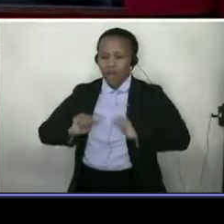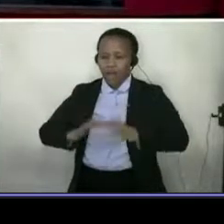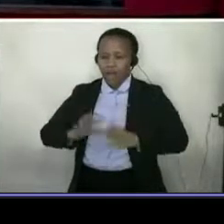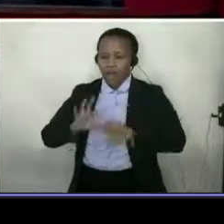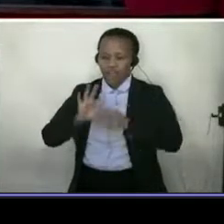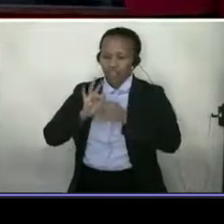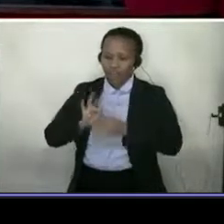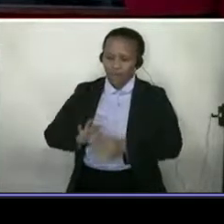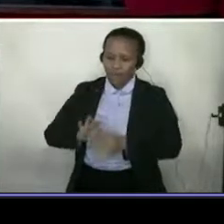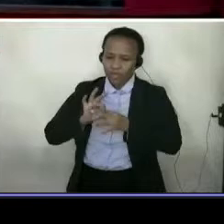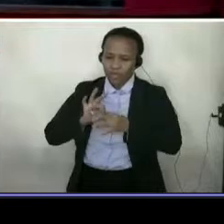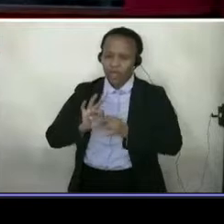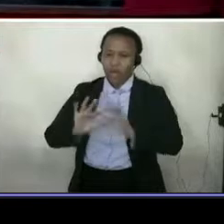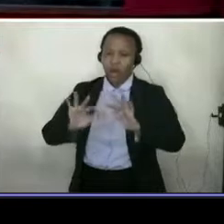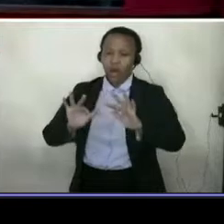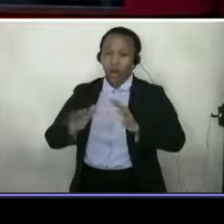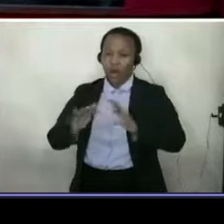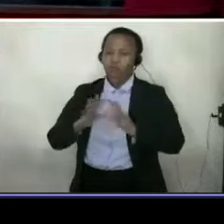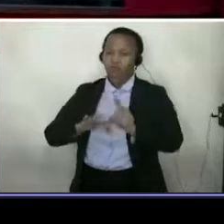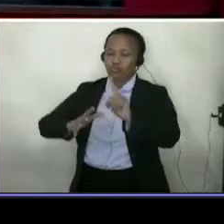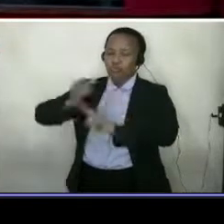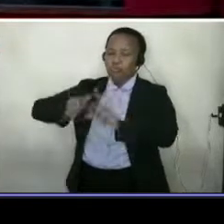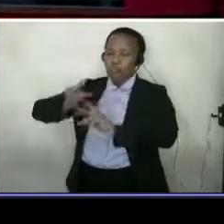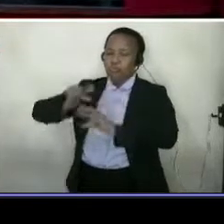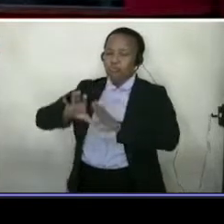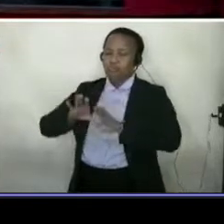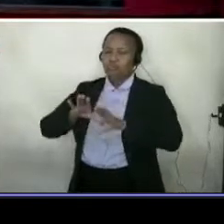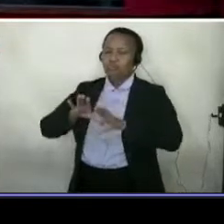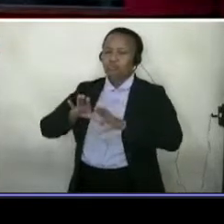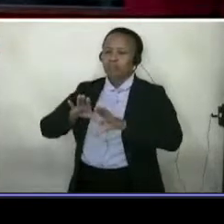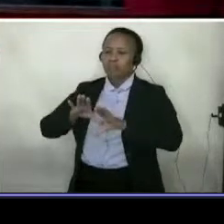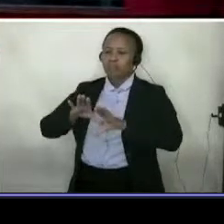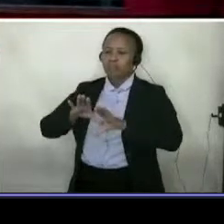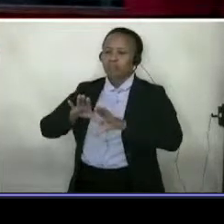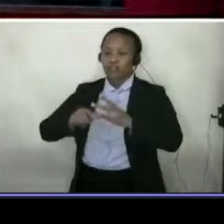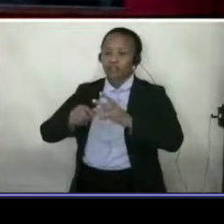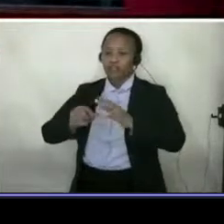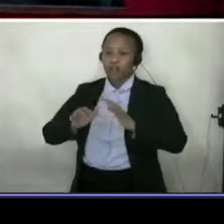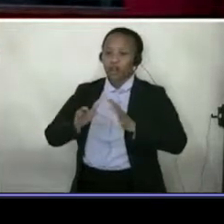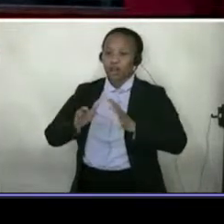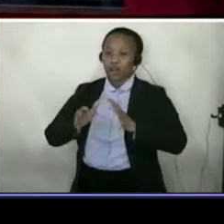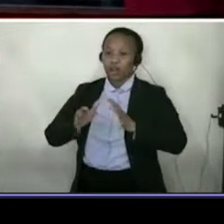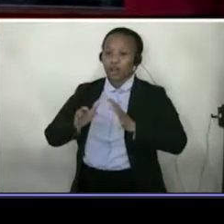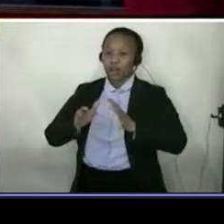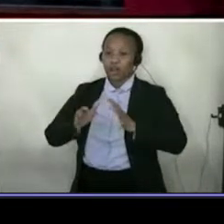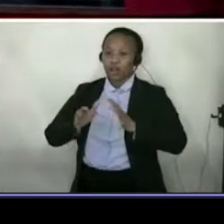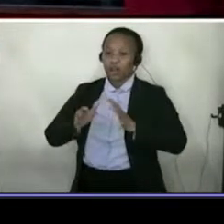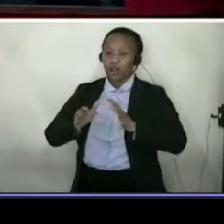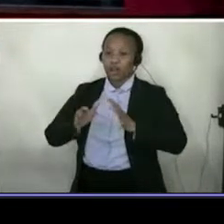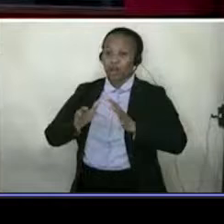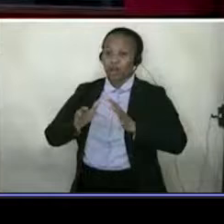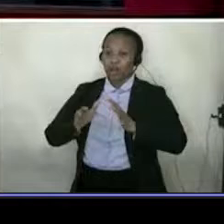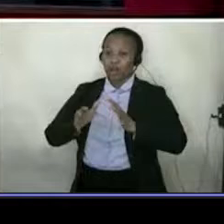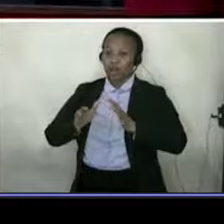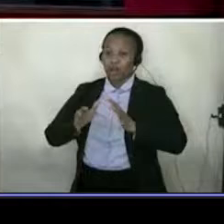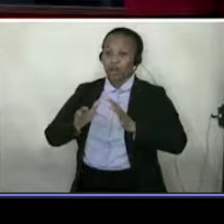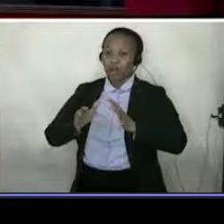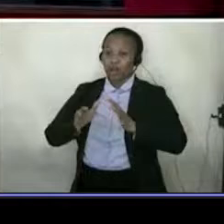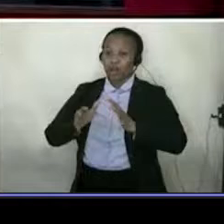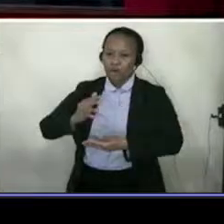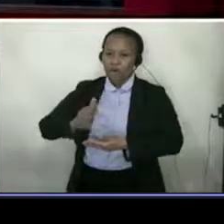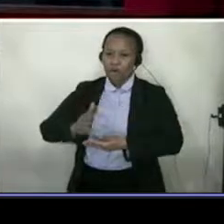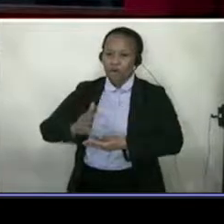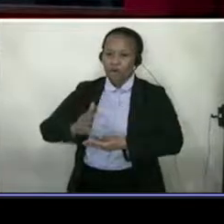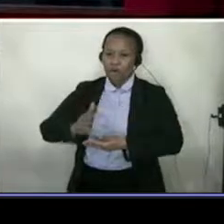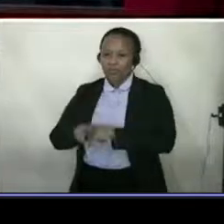to achieve a set of objectives. In this instance, reduce corruption and to sustain the costs of